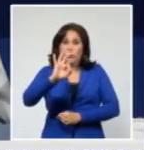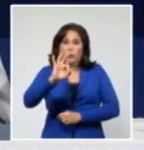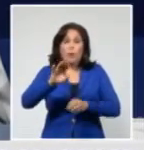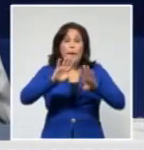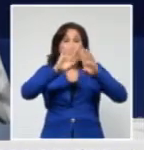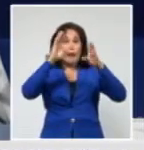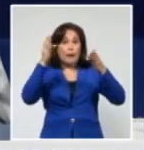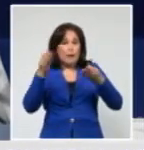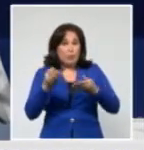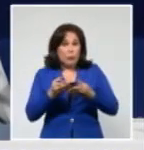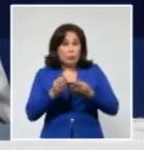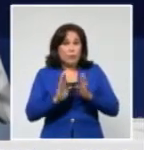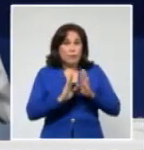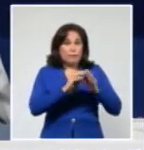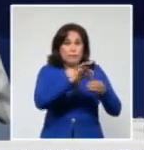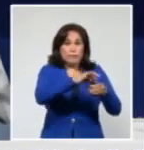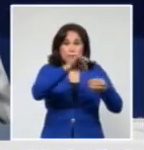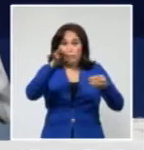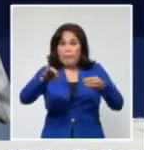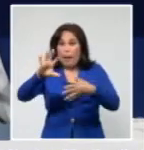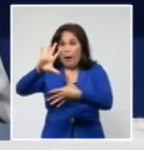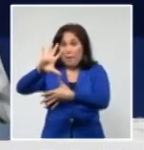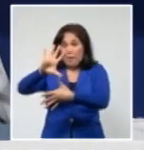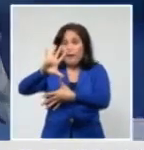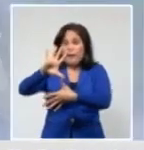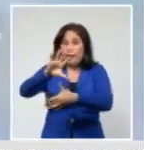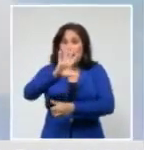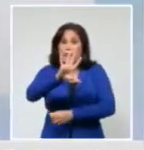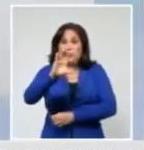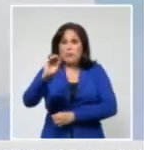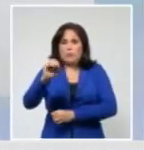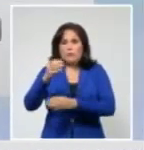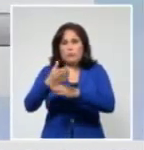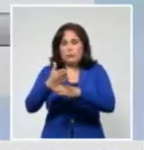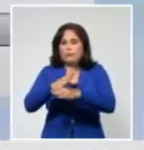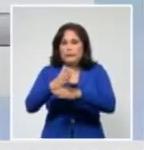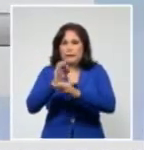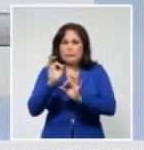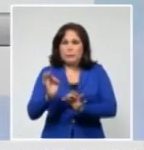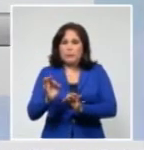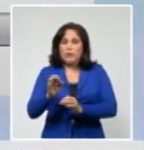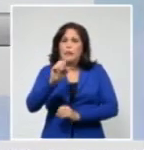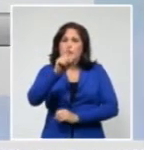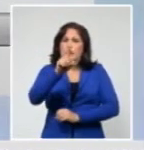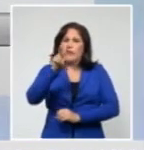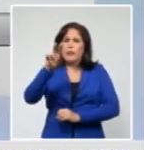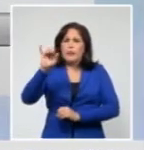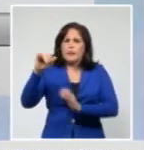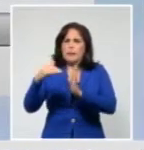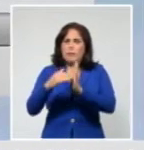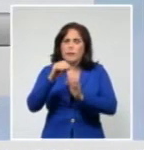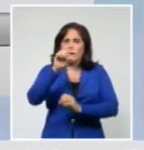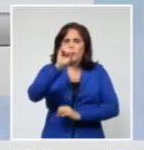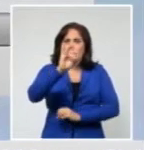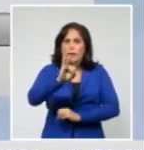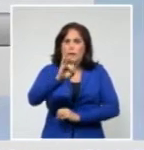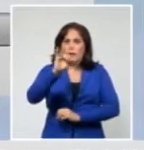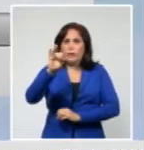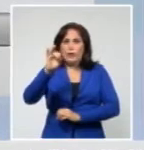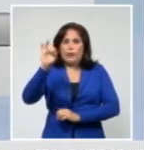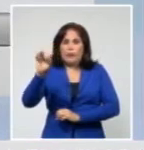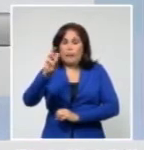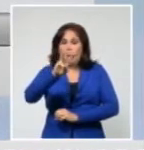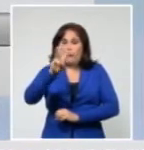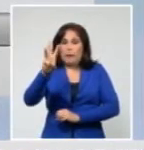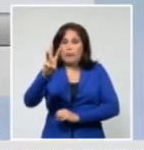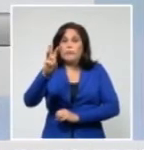of the Americas, which accounts for 50.85% of all cases worldwide, reported